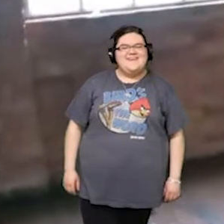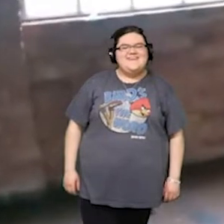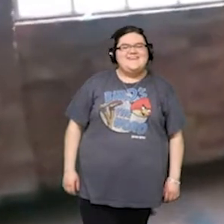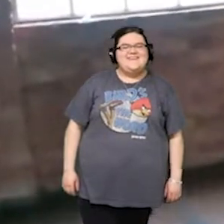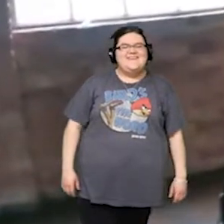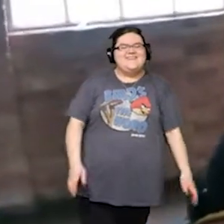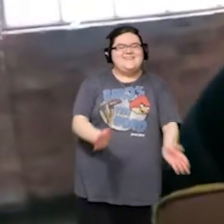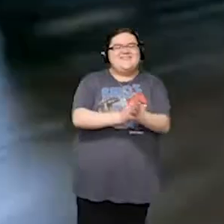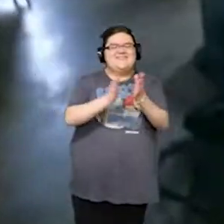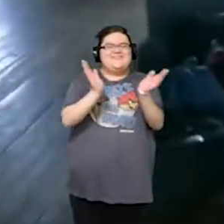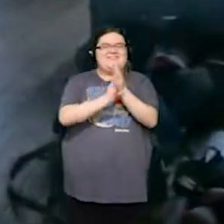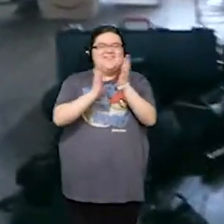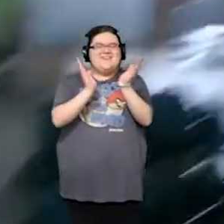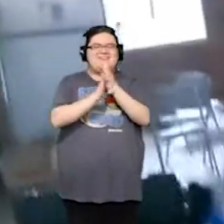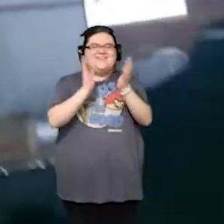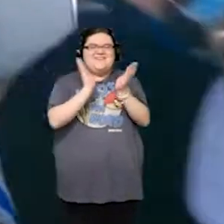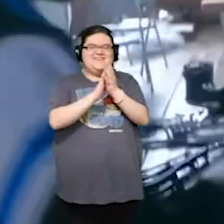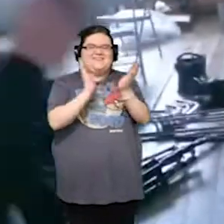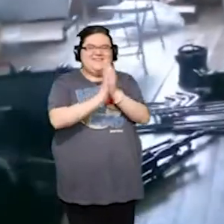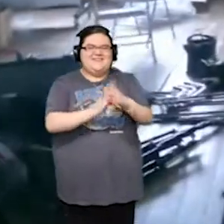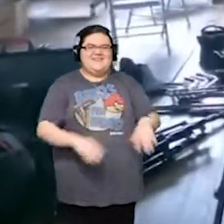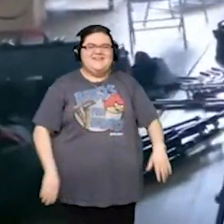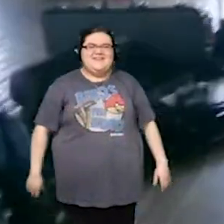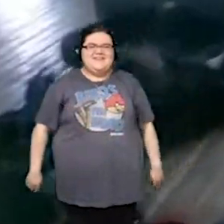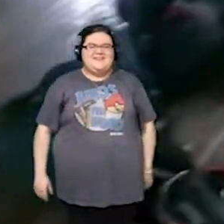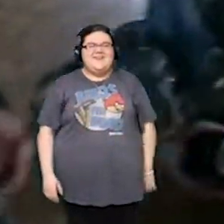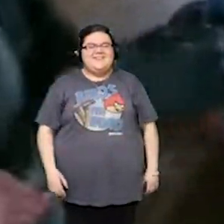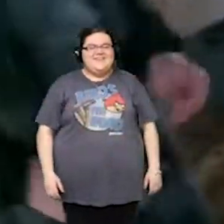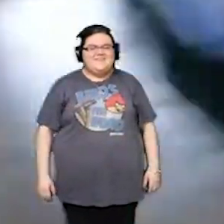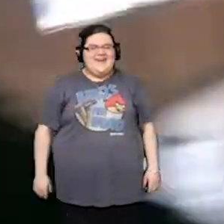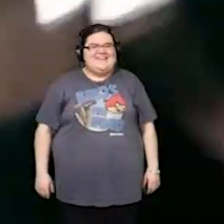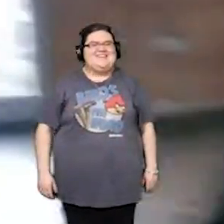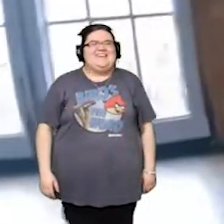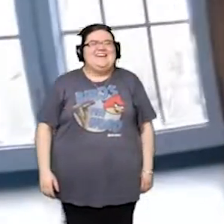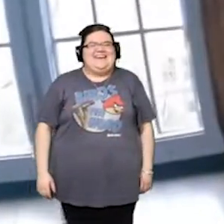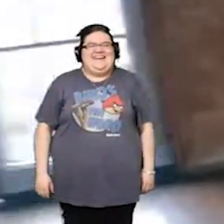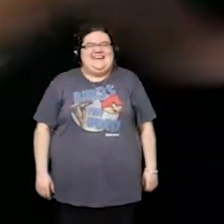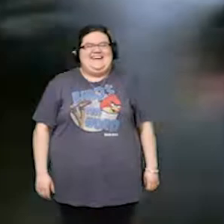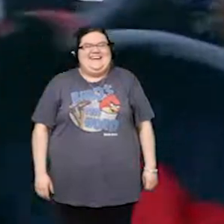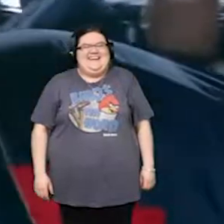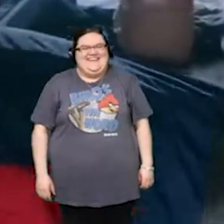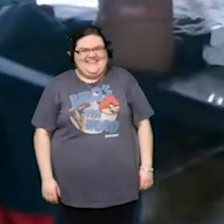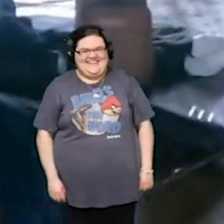sponsored this video. So, Wait, they're the best. They are. Wait, they're the best. My face. If only I had